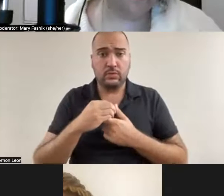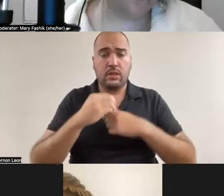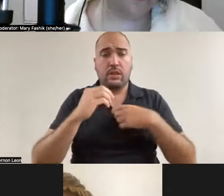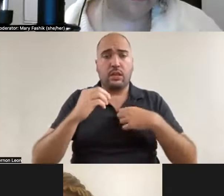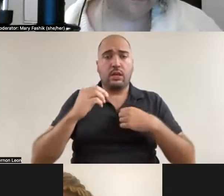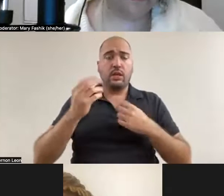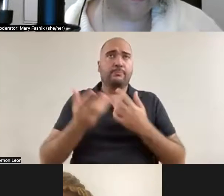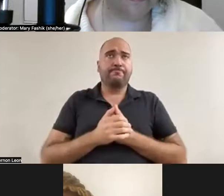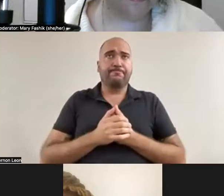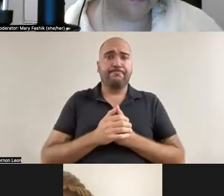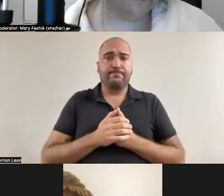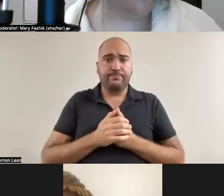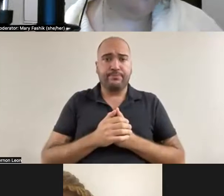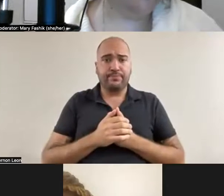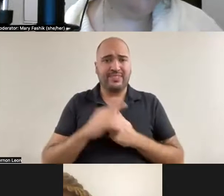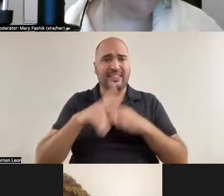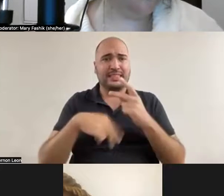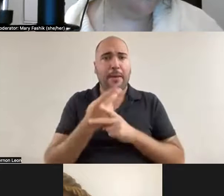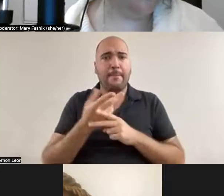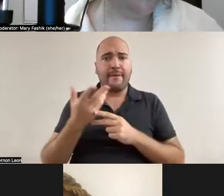the type of